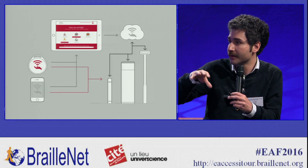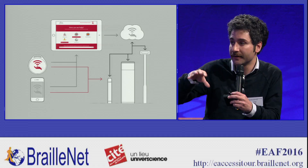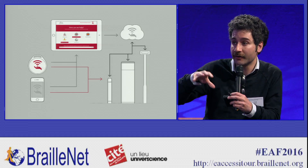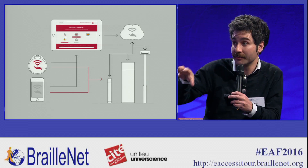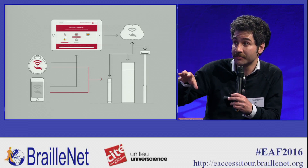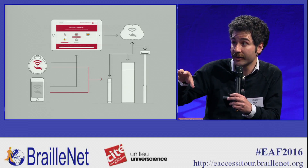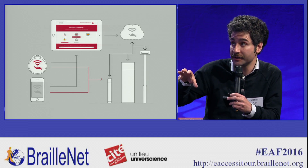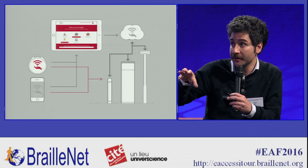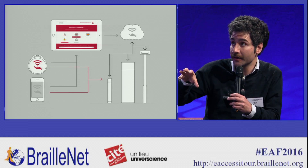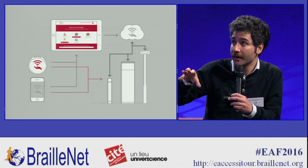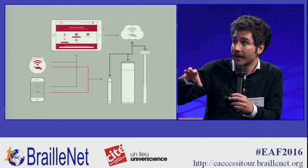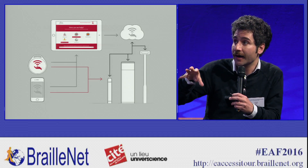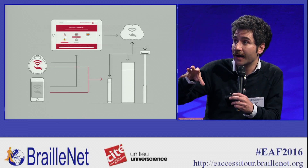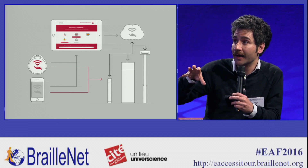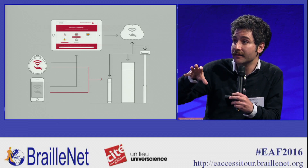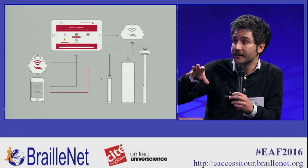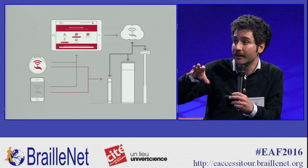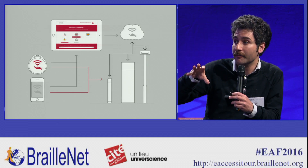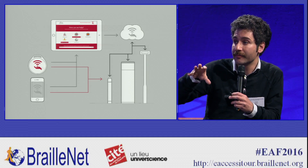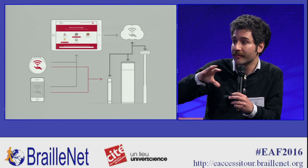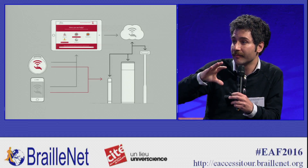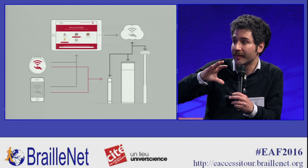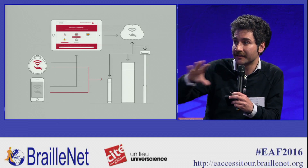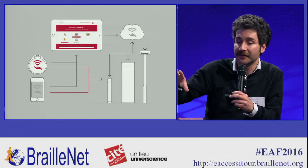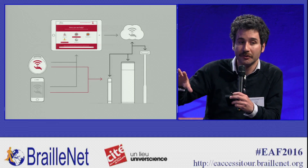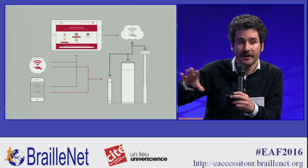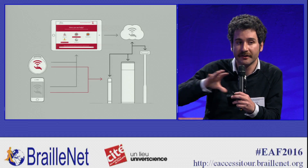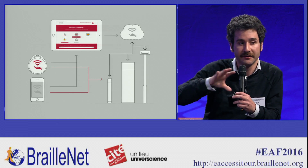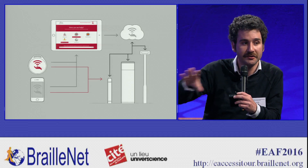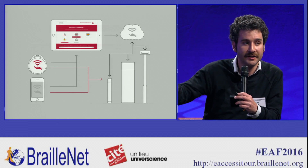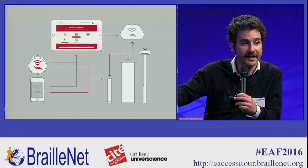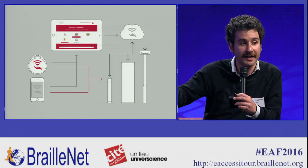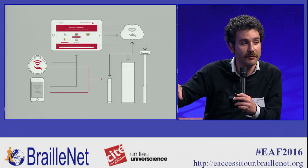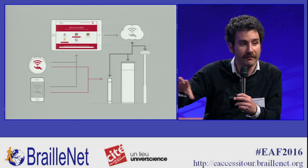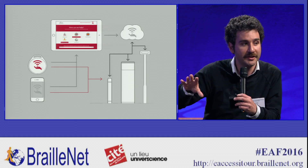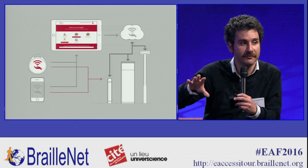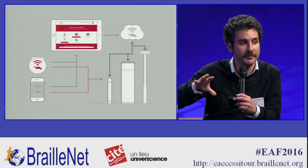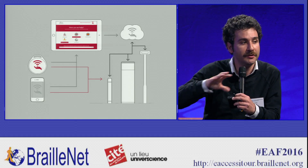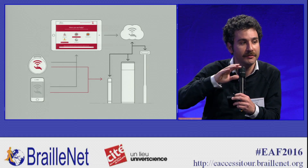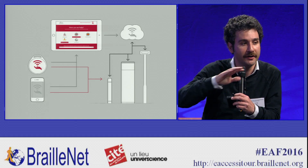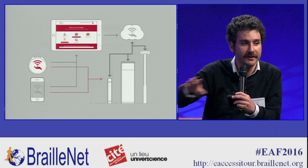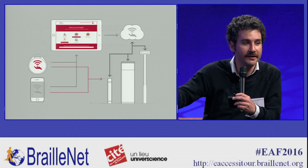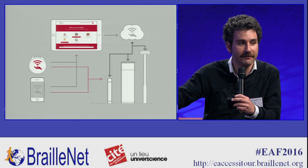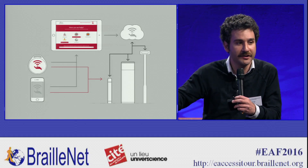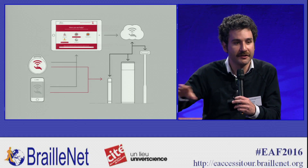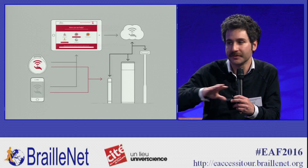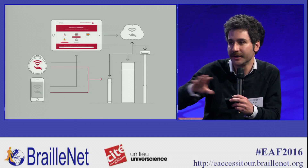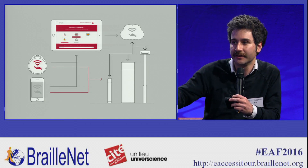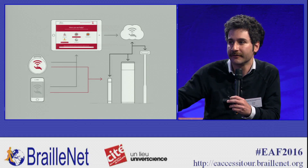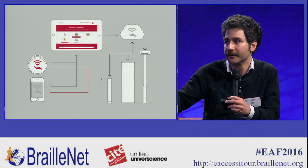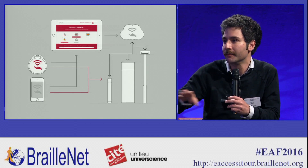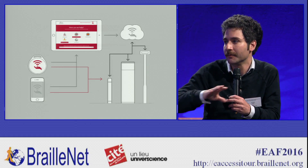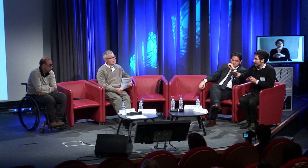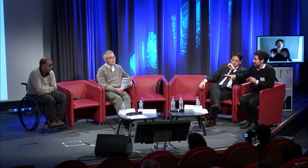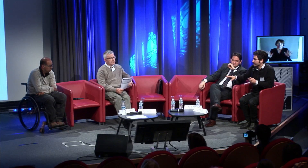like the environment to provide you. And that's then stored. It doesn't take any more information from you. We don't need registration. We don't